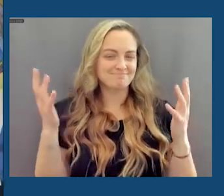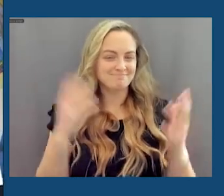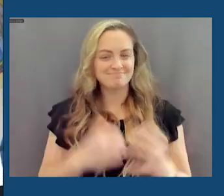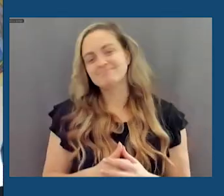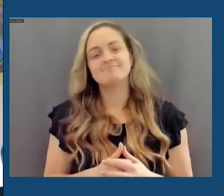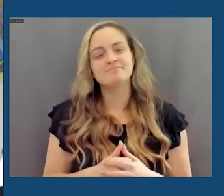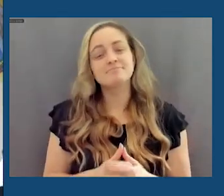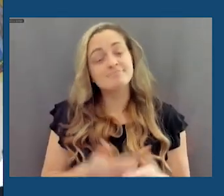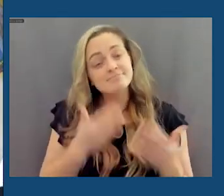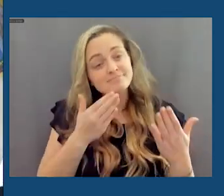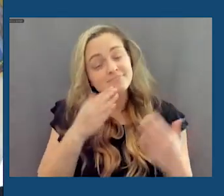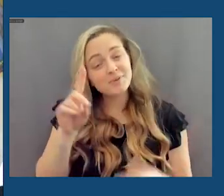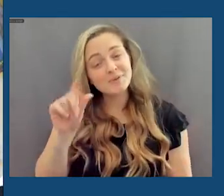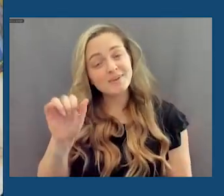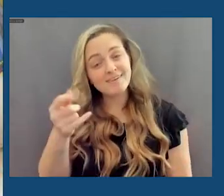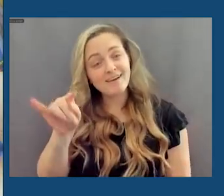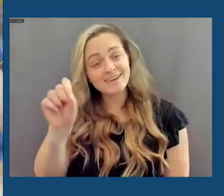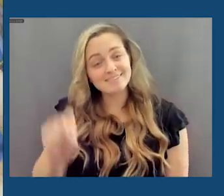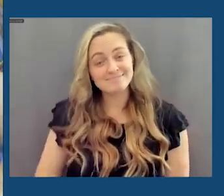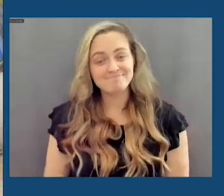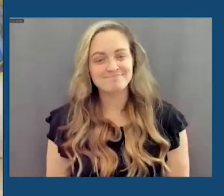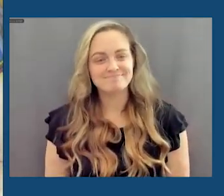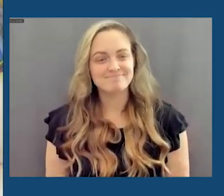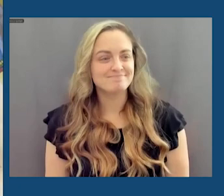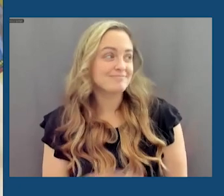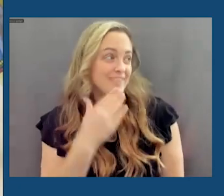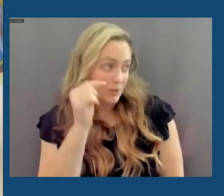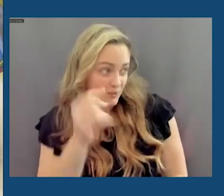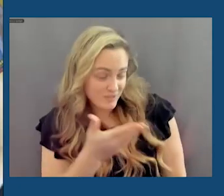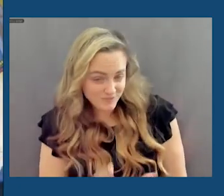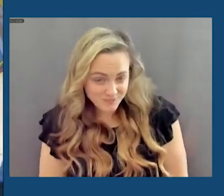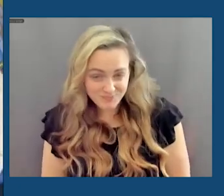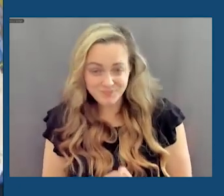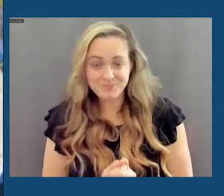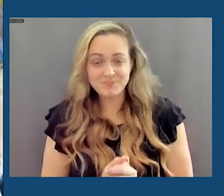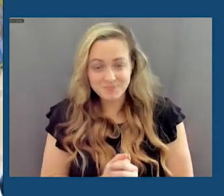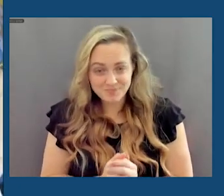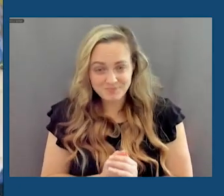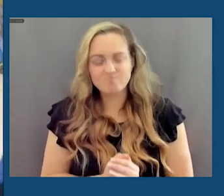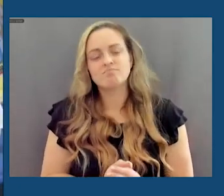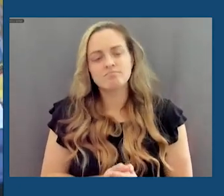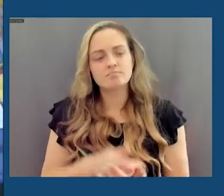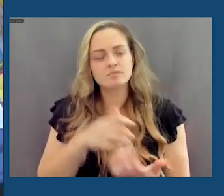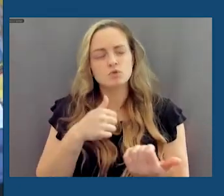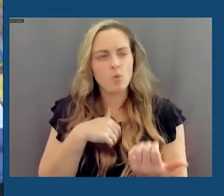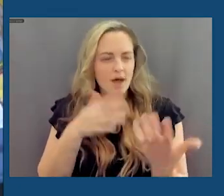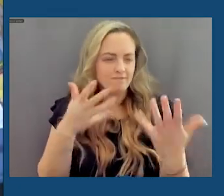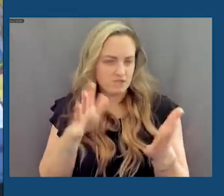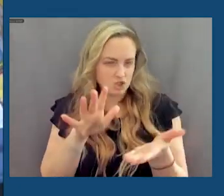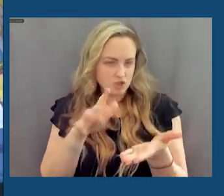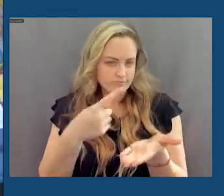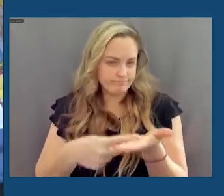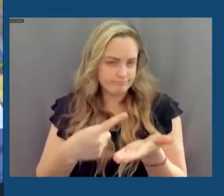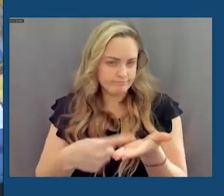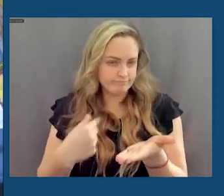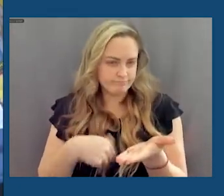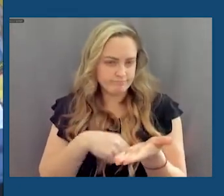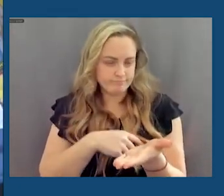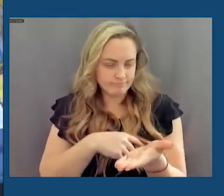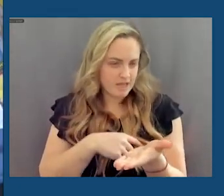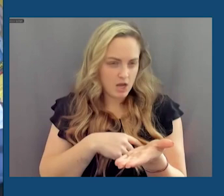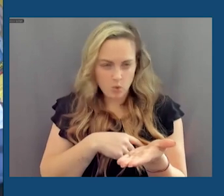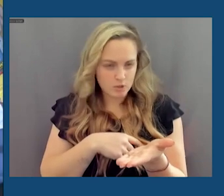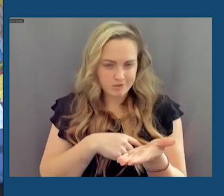Thank you, DA Katz. And thank you, Governor. I addressed our HIDA partners a short time